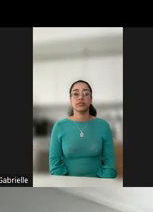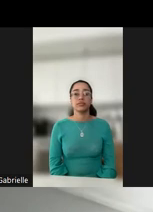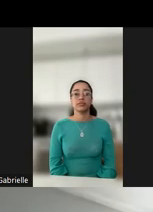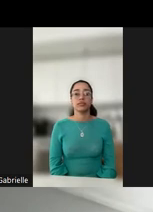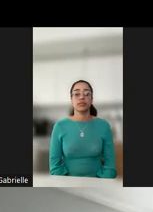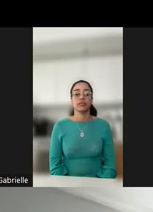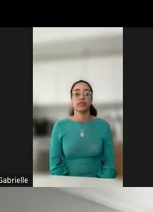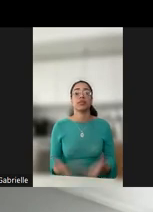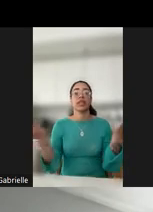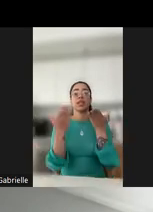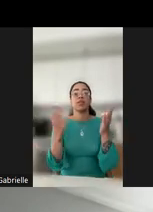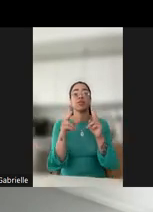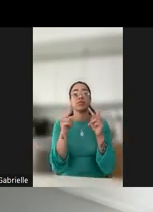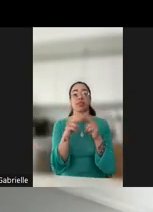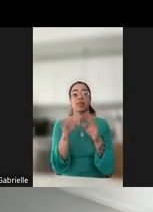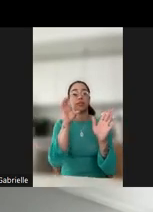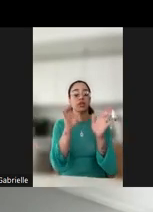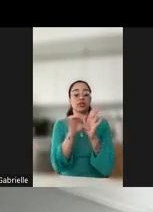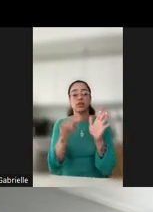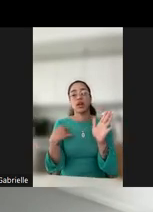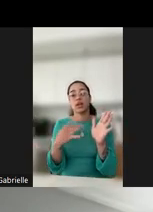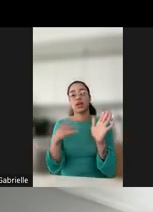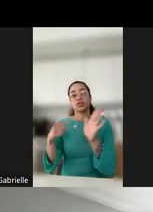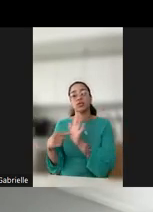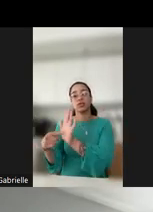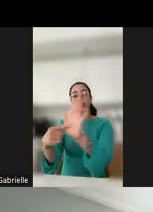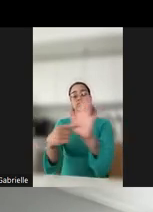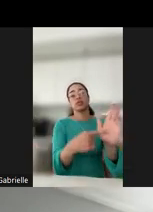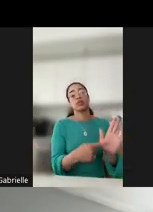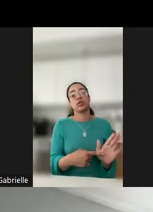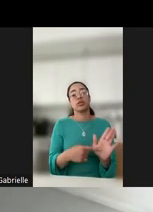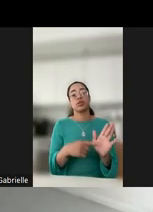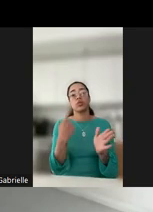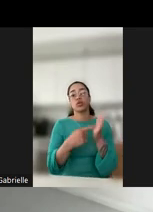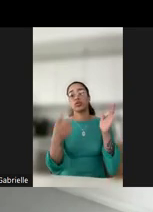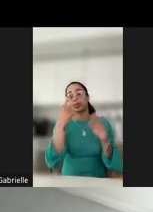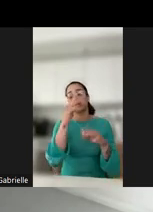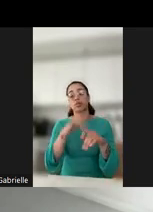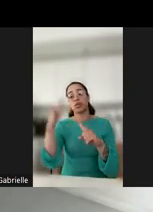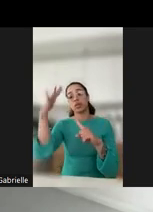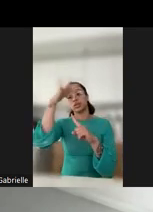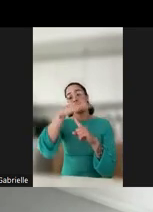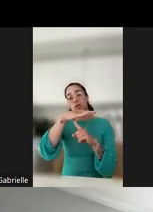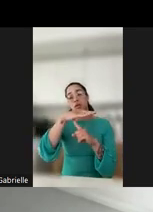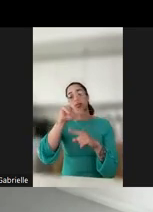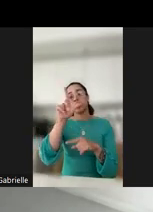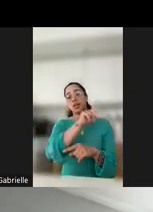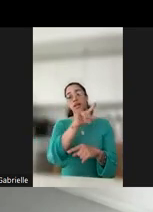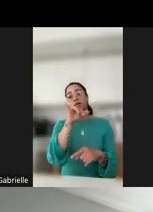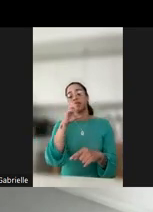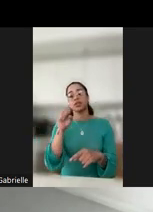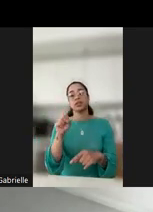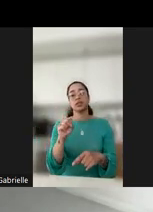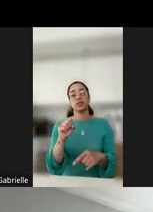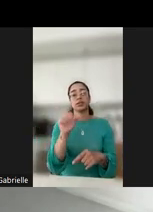Yes, a couple of the pictures that I would like to show. What you see on the top left is the General